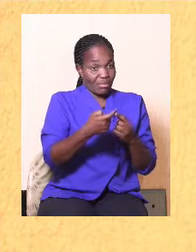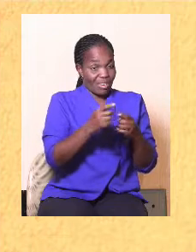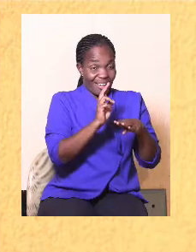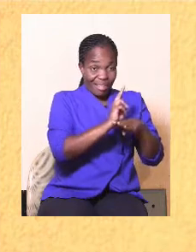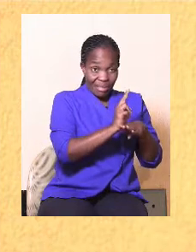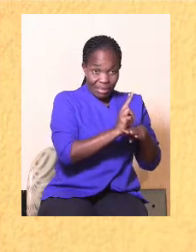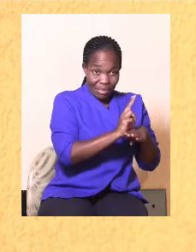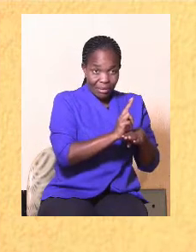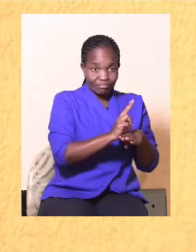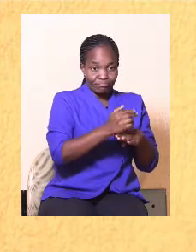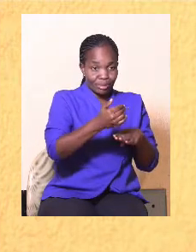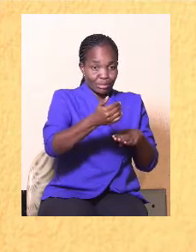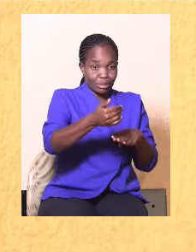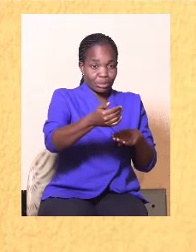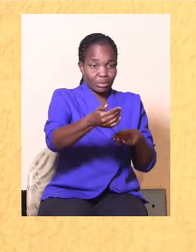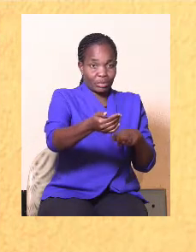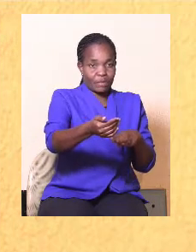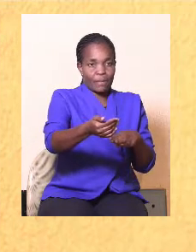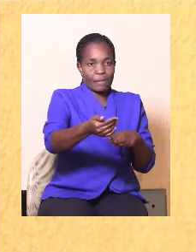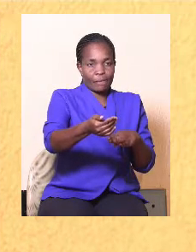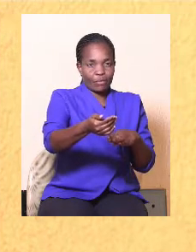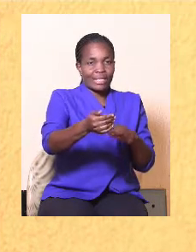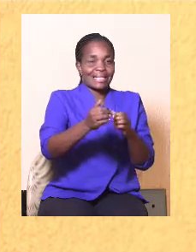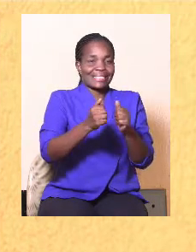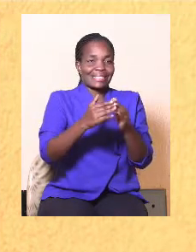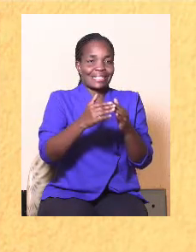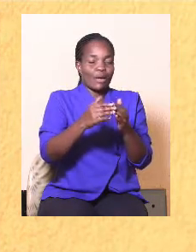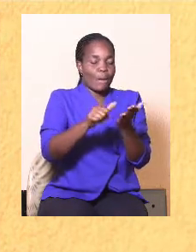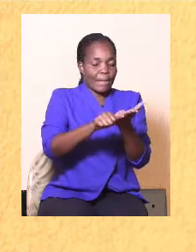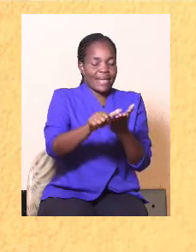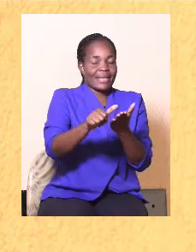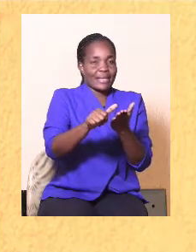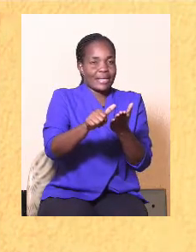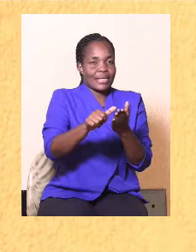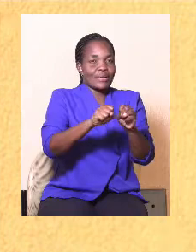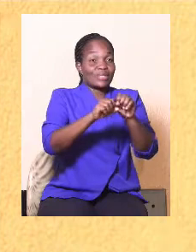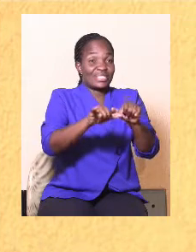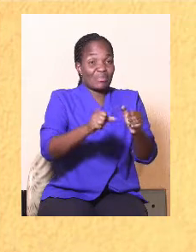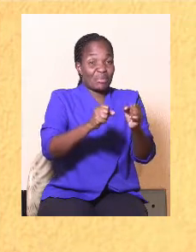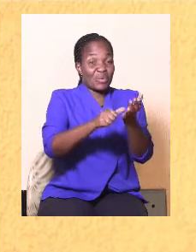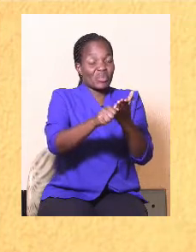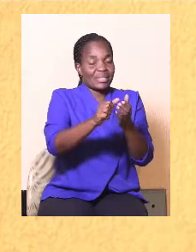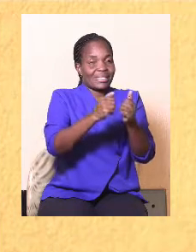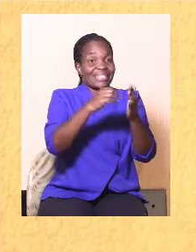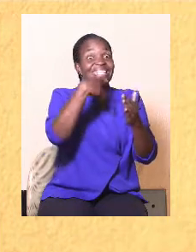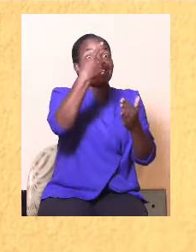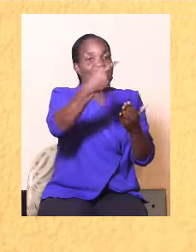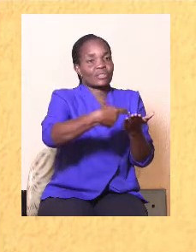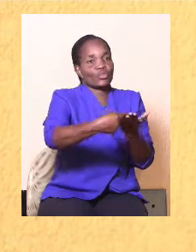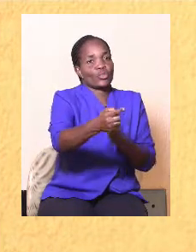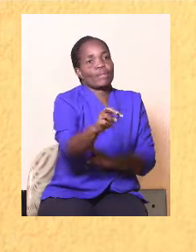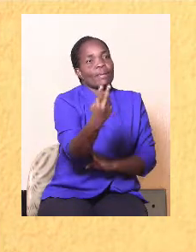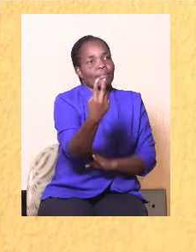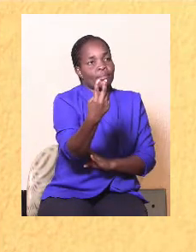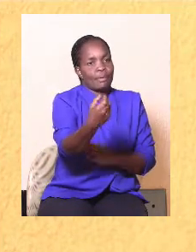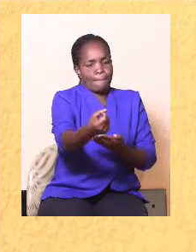public holidays, we are going to start paying on Tuesday only. So by Tuesday, the wallets will start